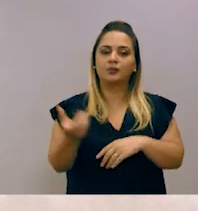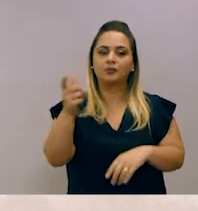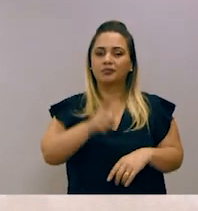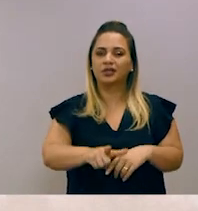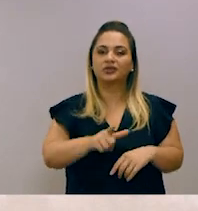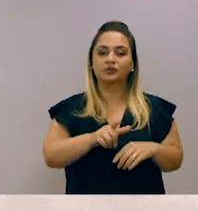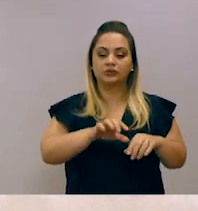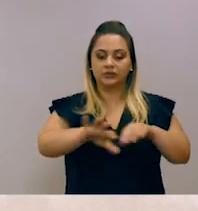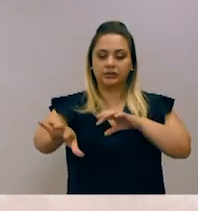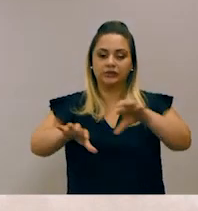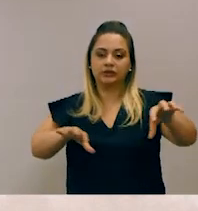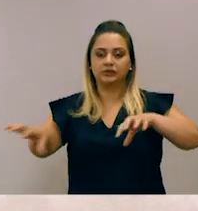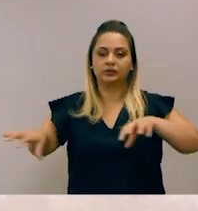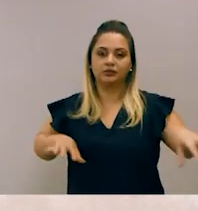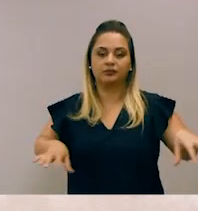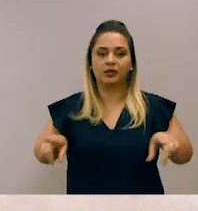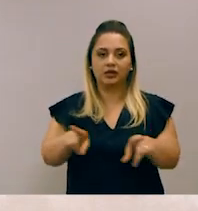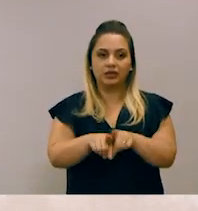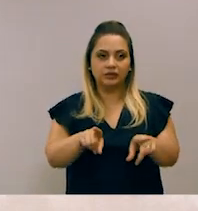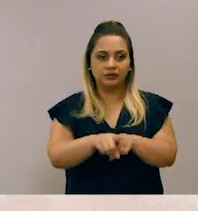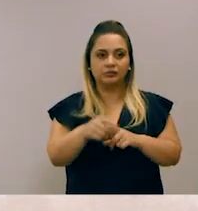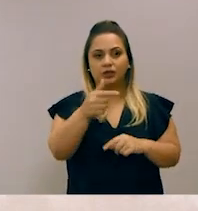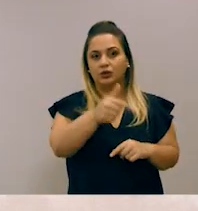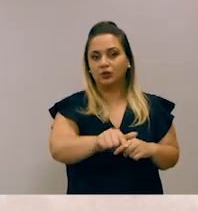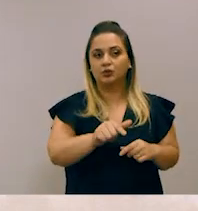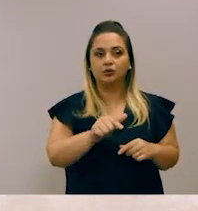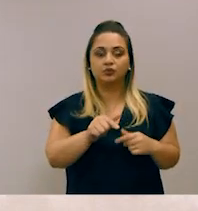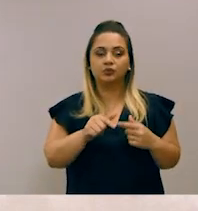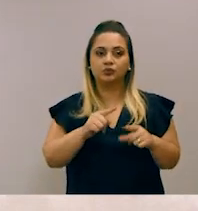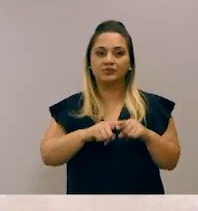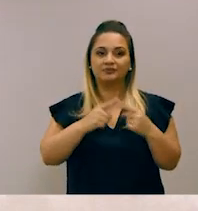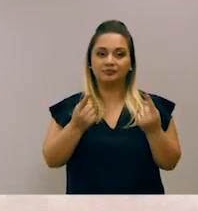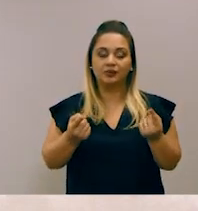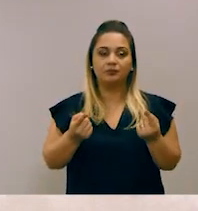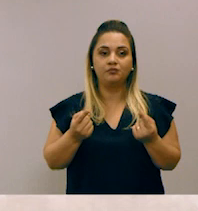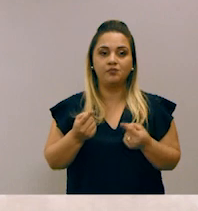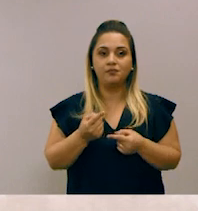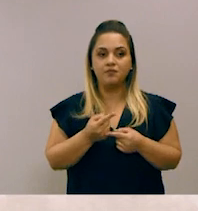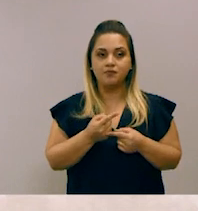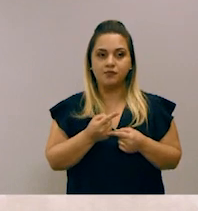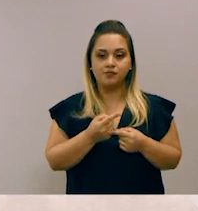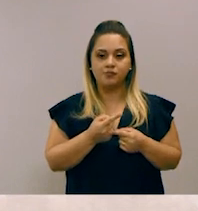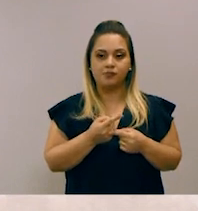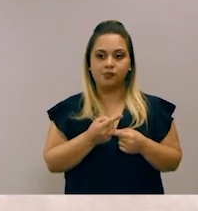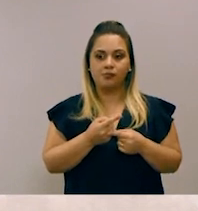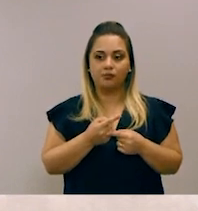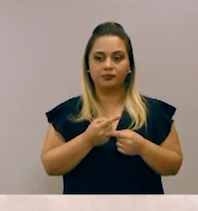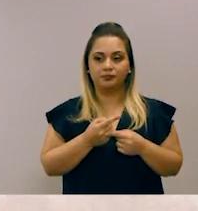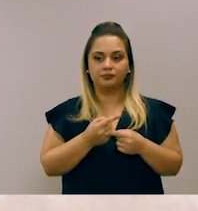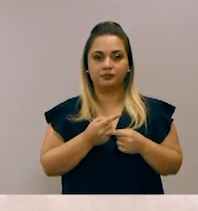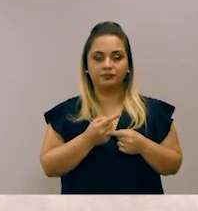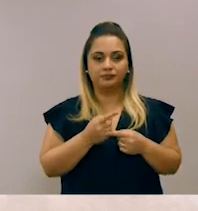types, separating the other ones. Now,